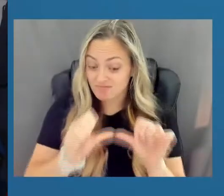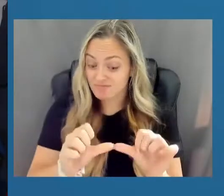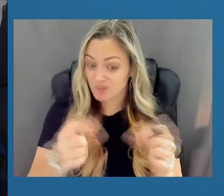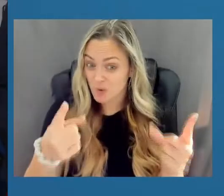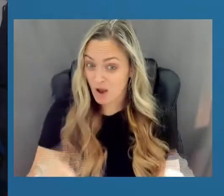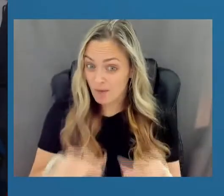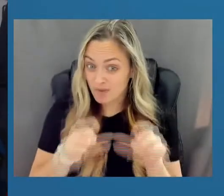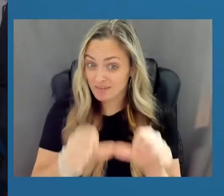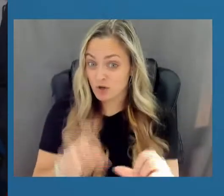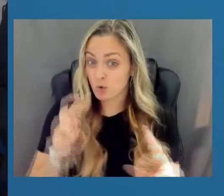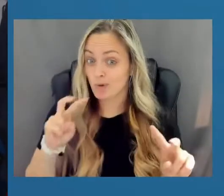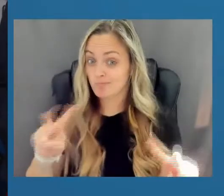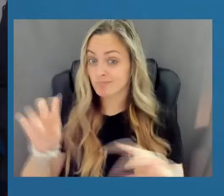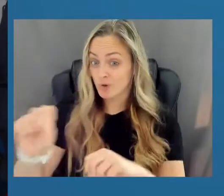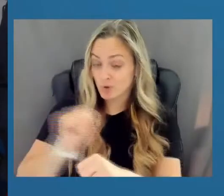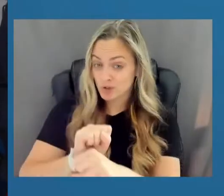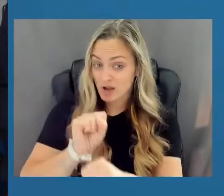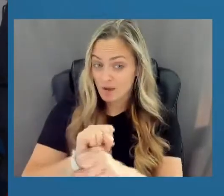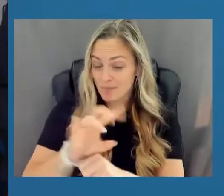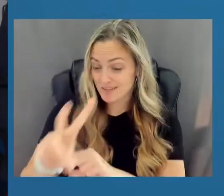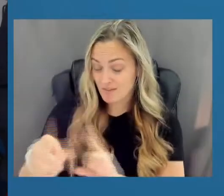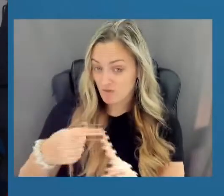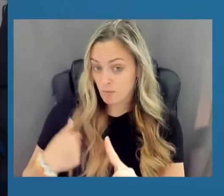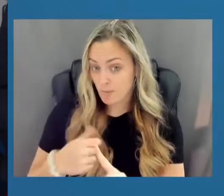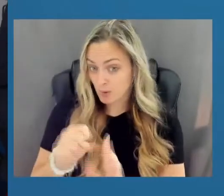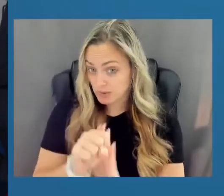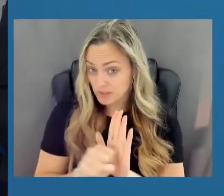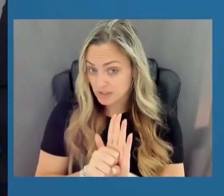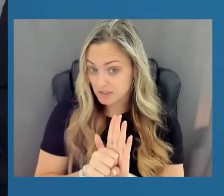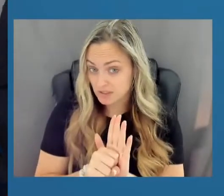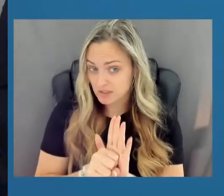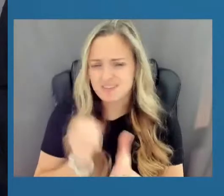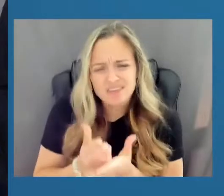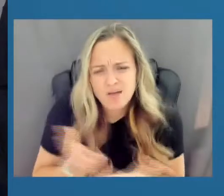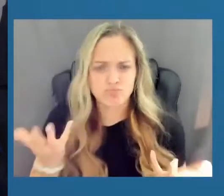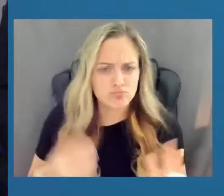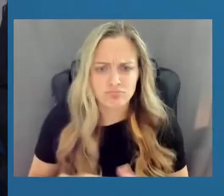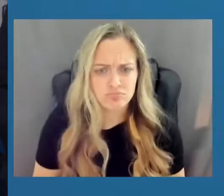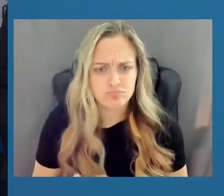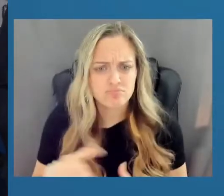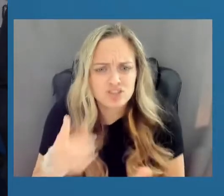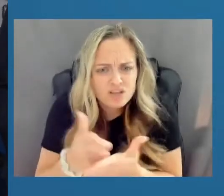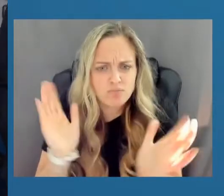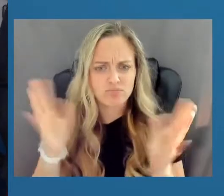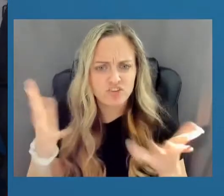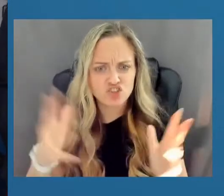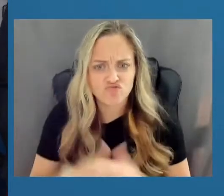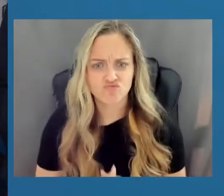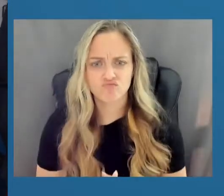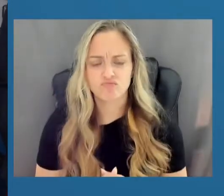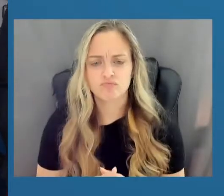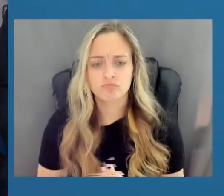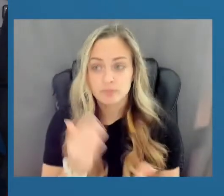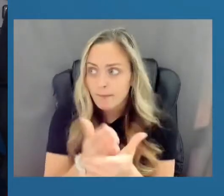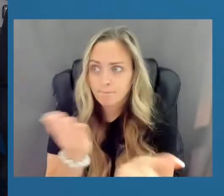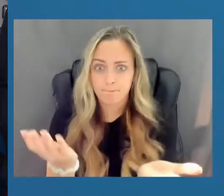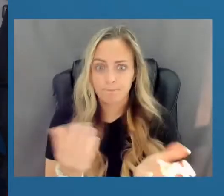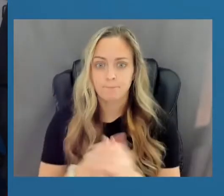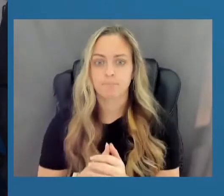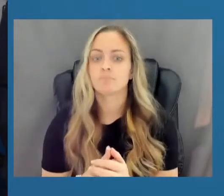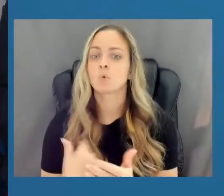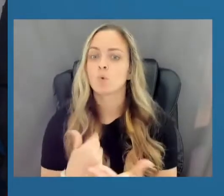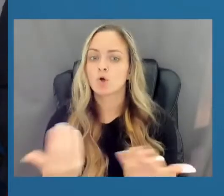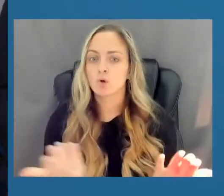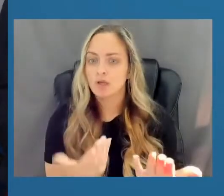their watch, the 7 from our state, just stop. Just stop. Stop. We're here on the